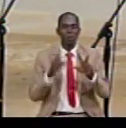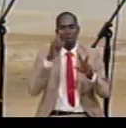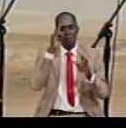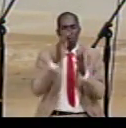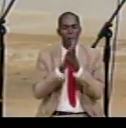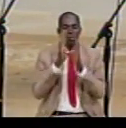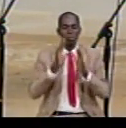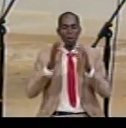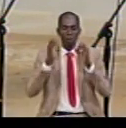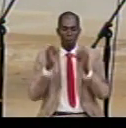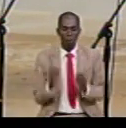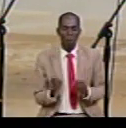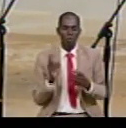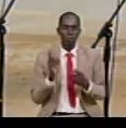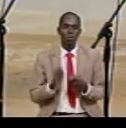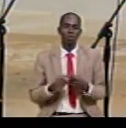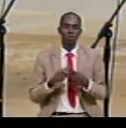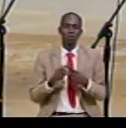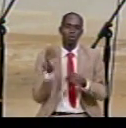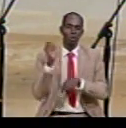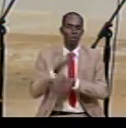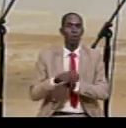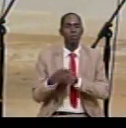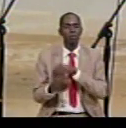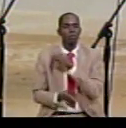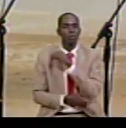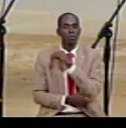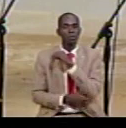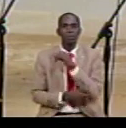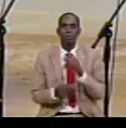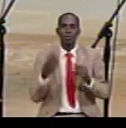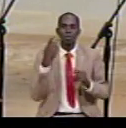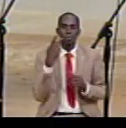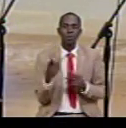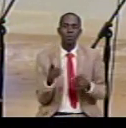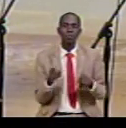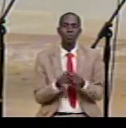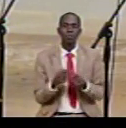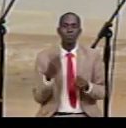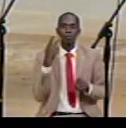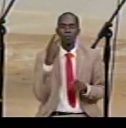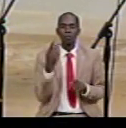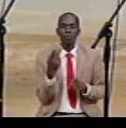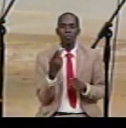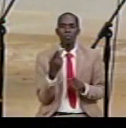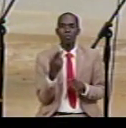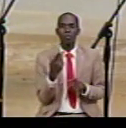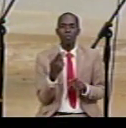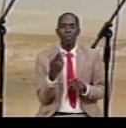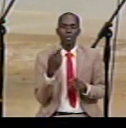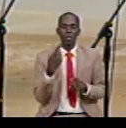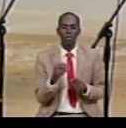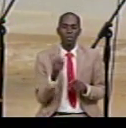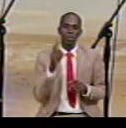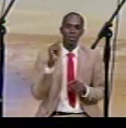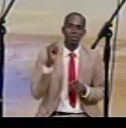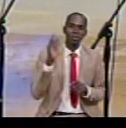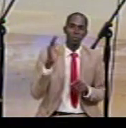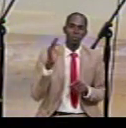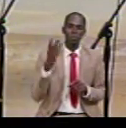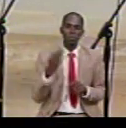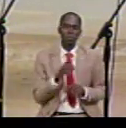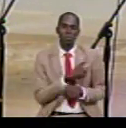Saints' power to overcome temptation. You know, we as we look at the testimony of Jesus Christ, is our Lord and our